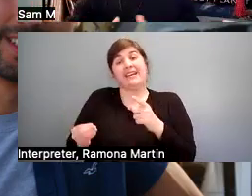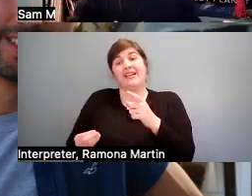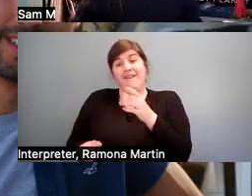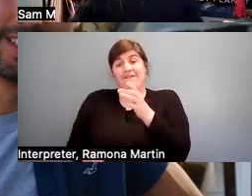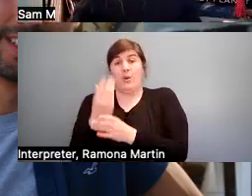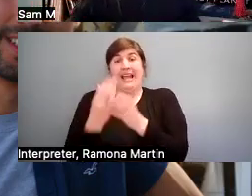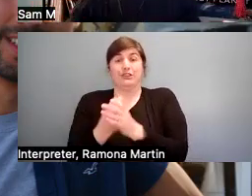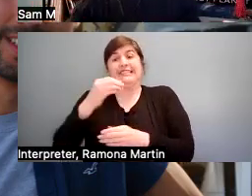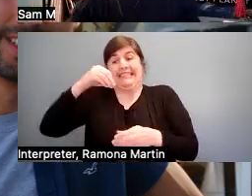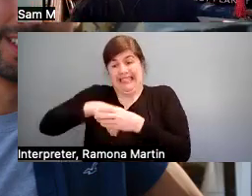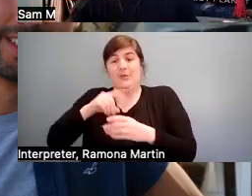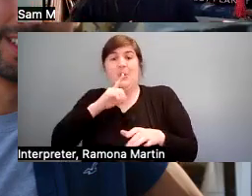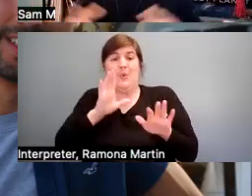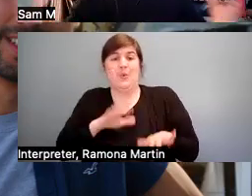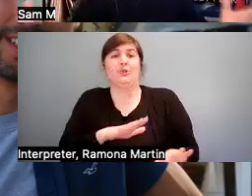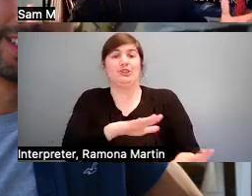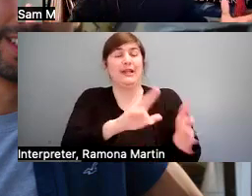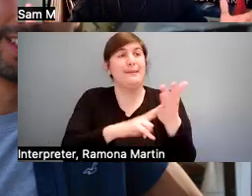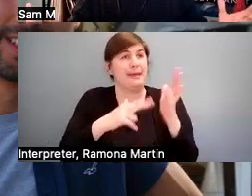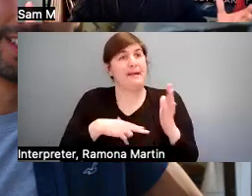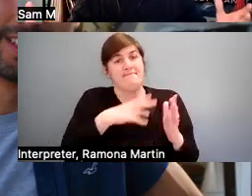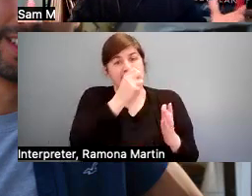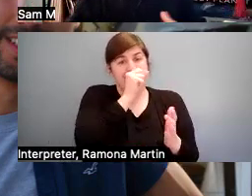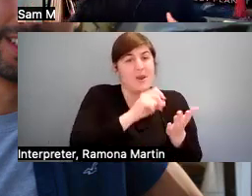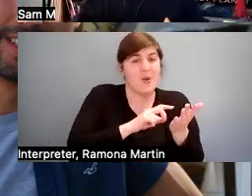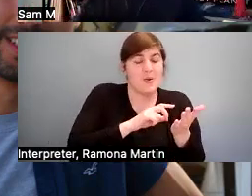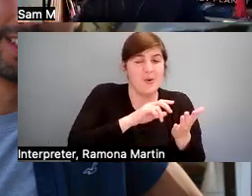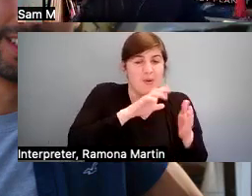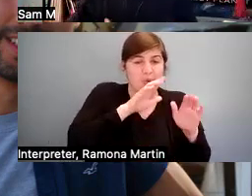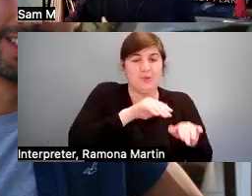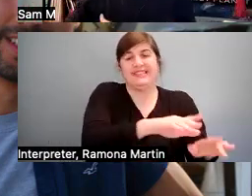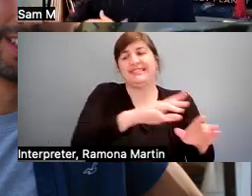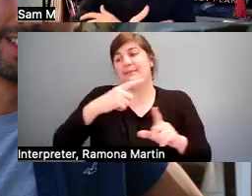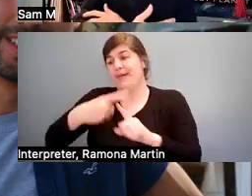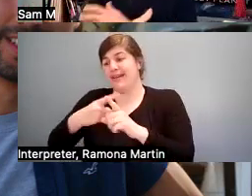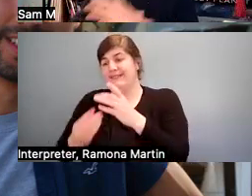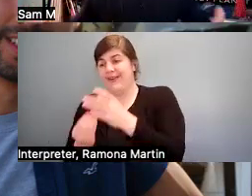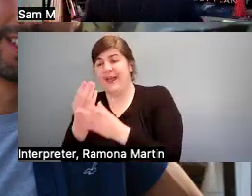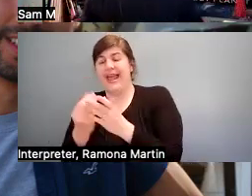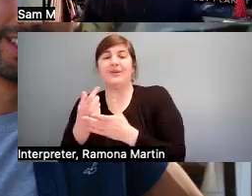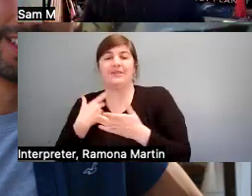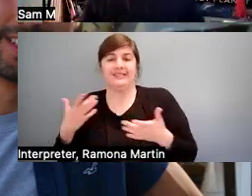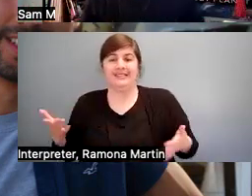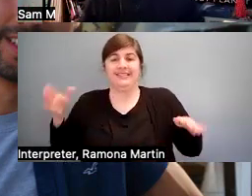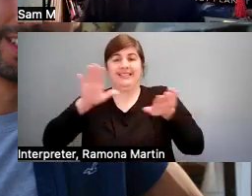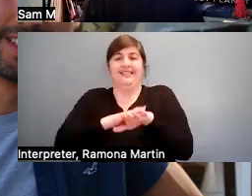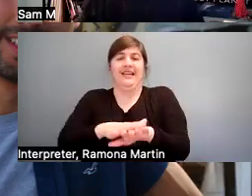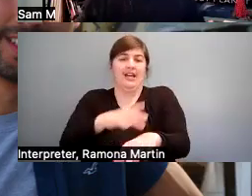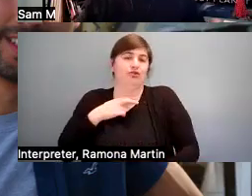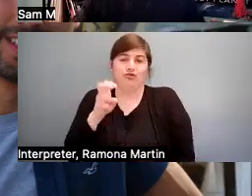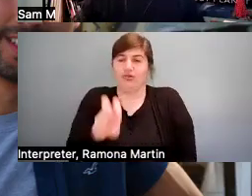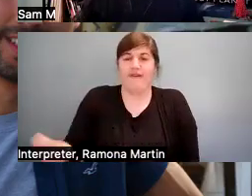bring together the two things that I actually found a real love for. So in doing so, I've been able to travel all over the world